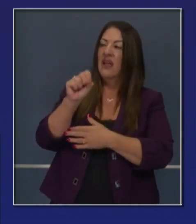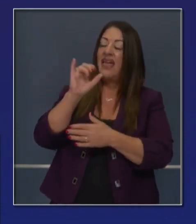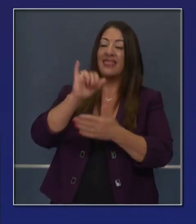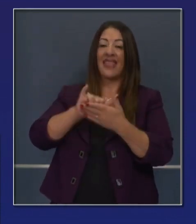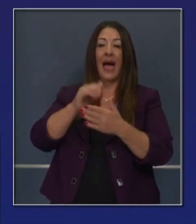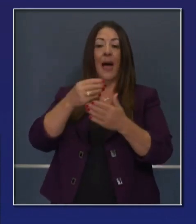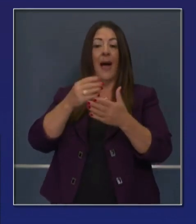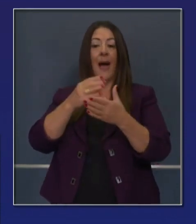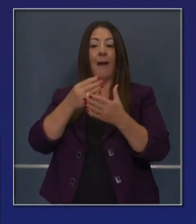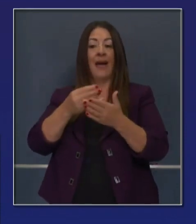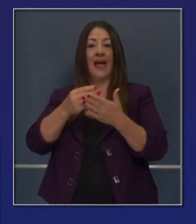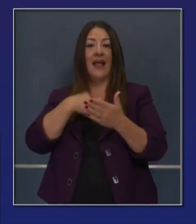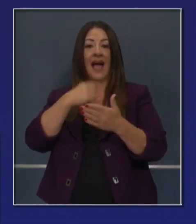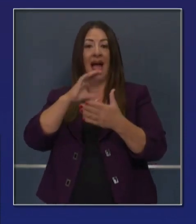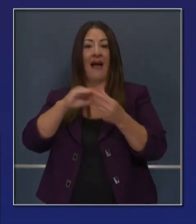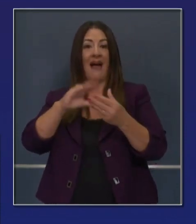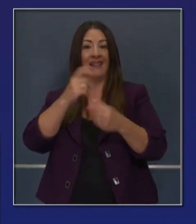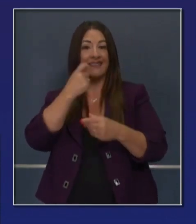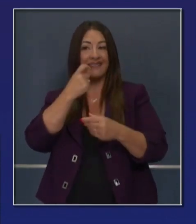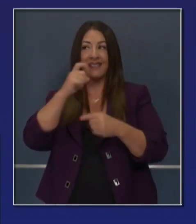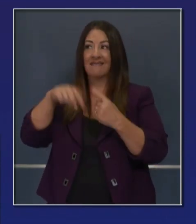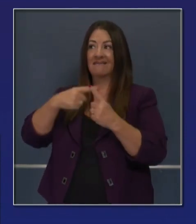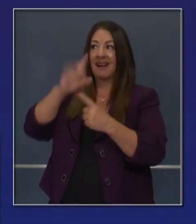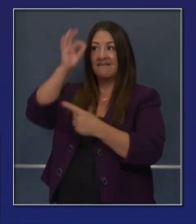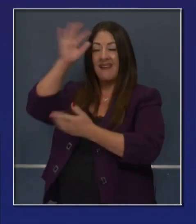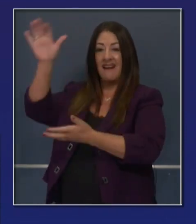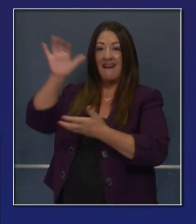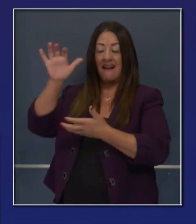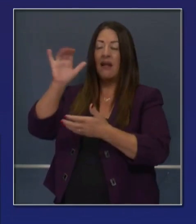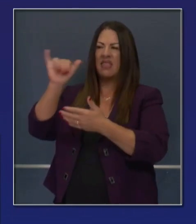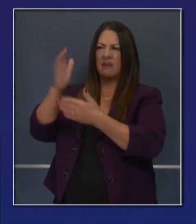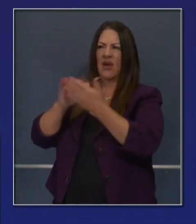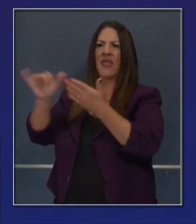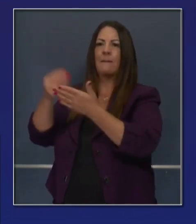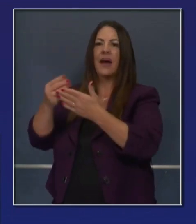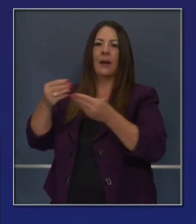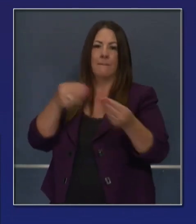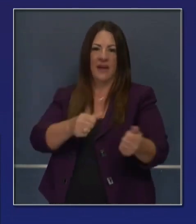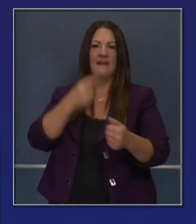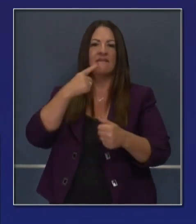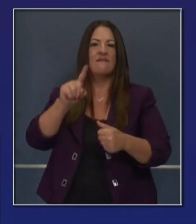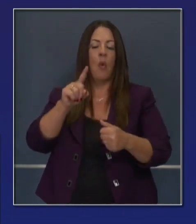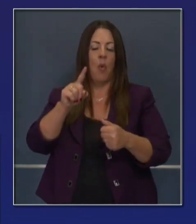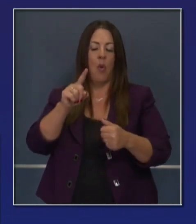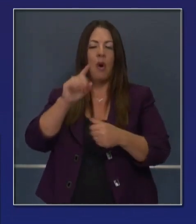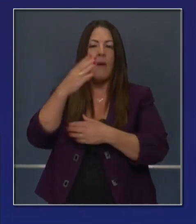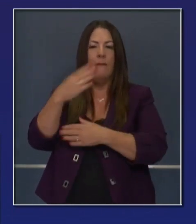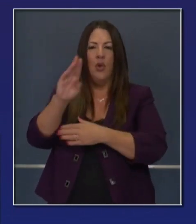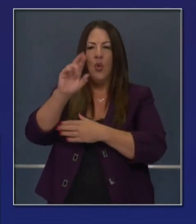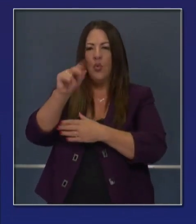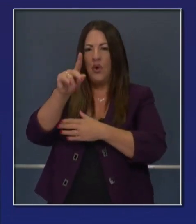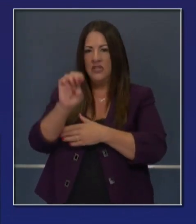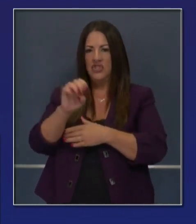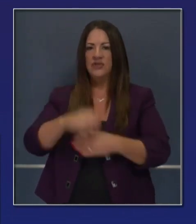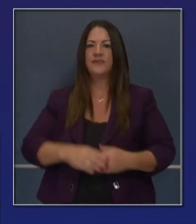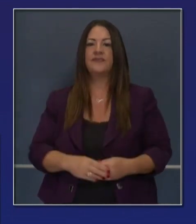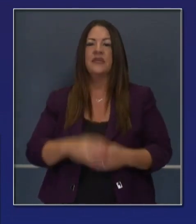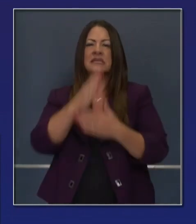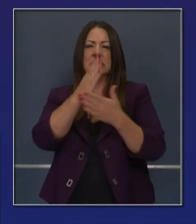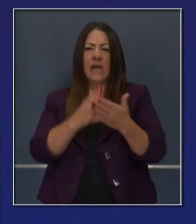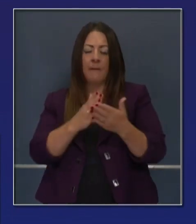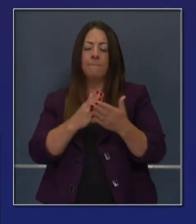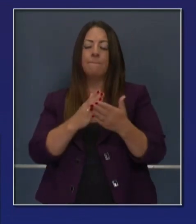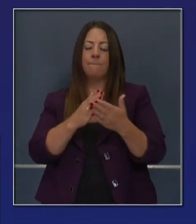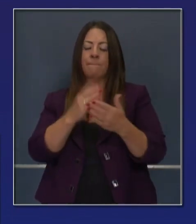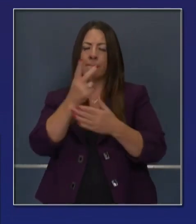the federal government. So those are the two active wildfires, primarily grass fires. There have been some structure losses in these